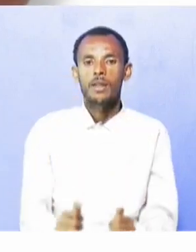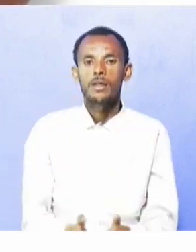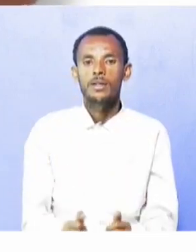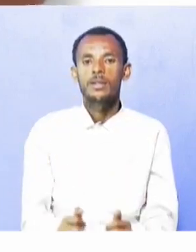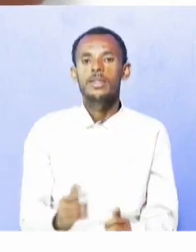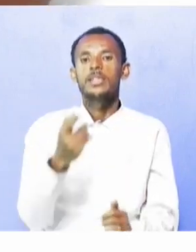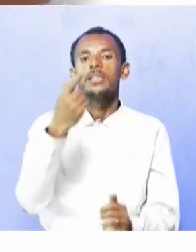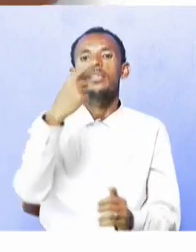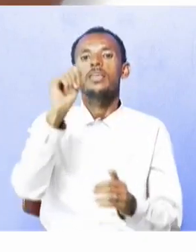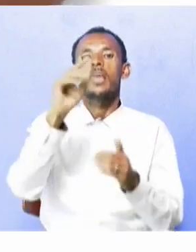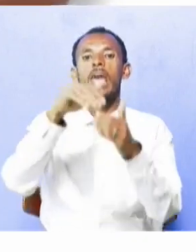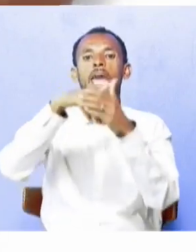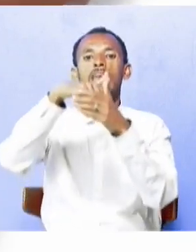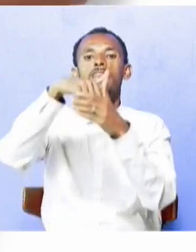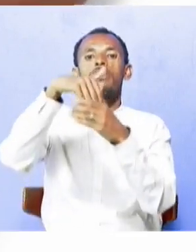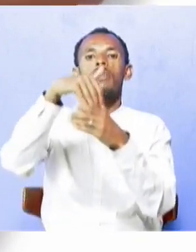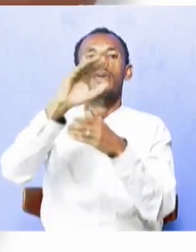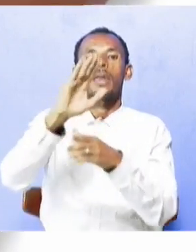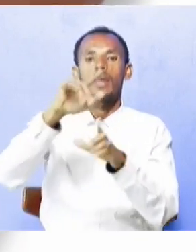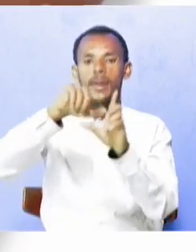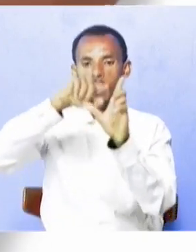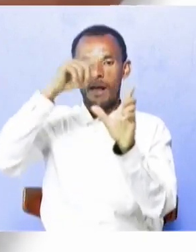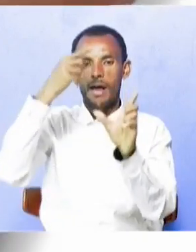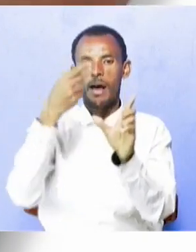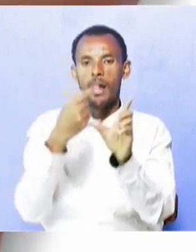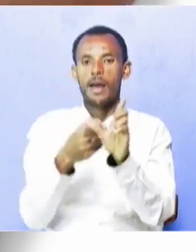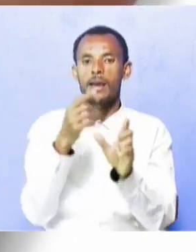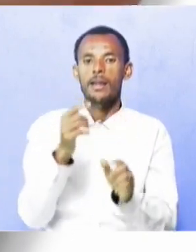the exterior angle.